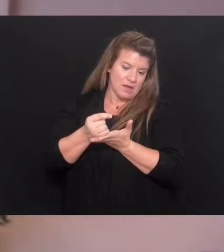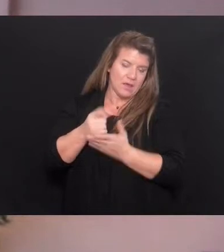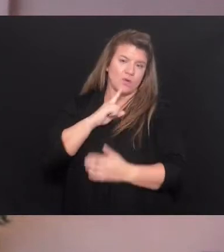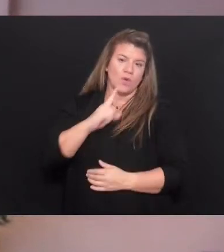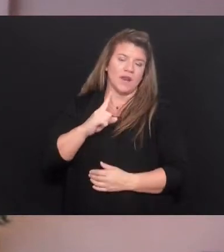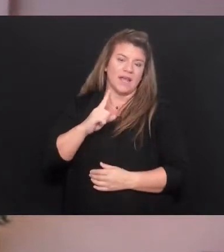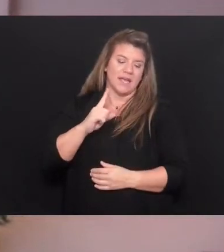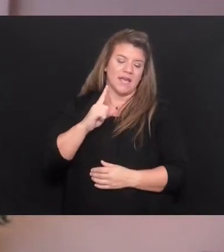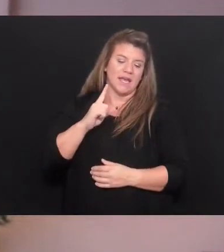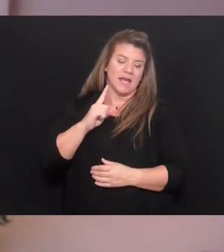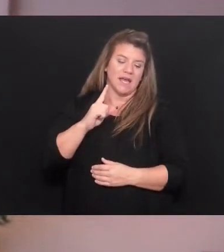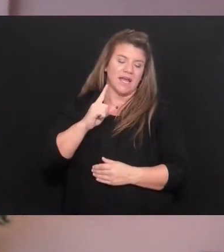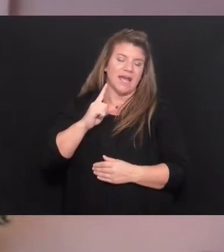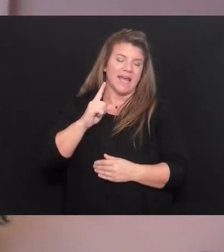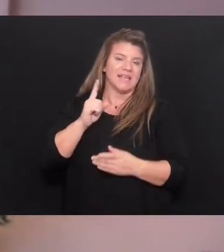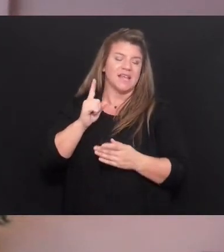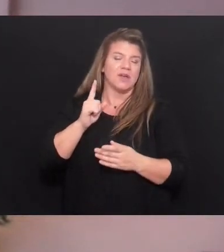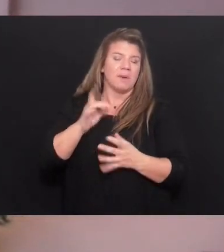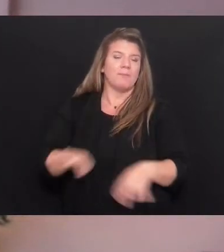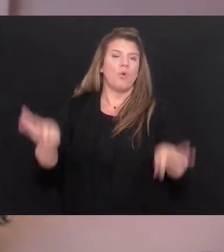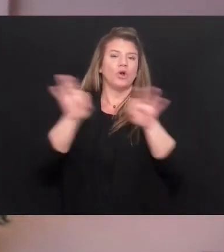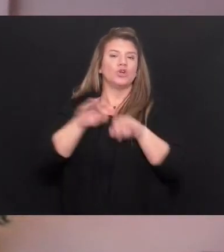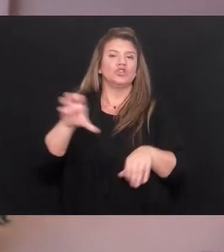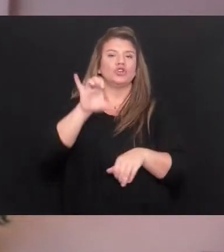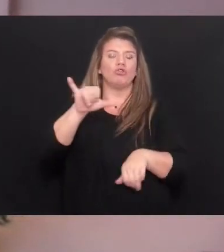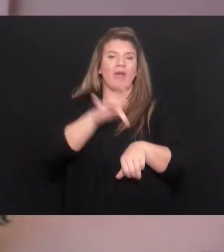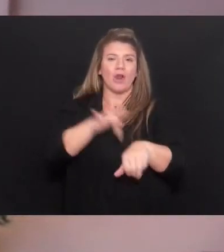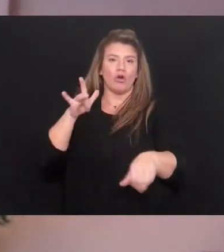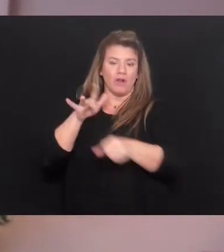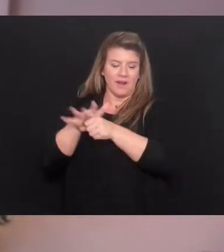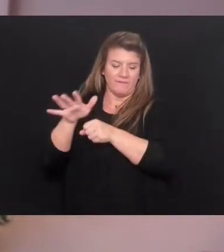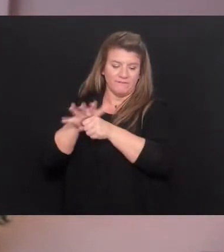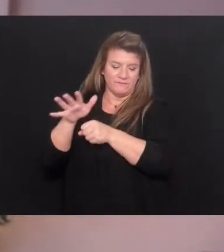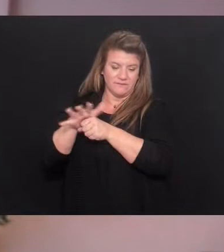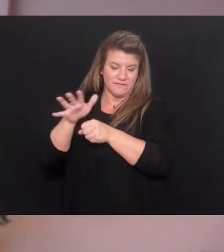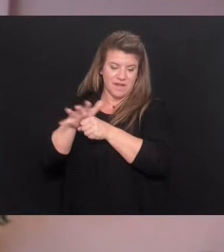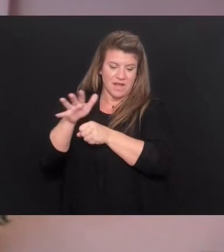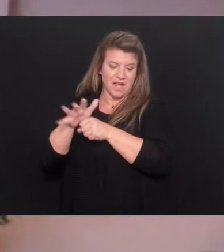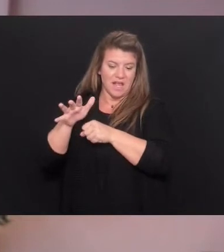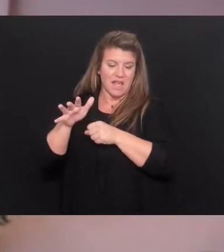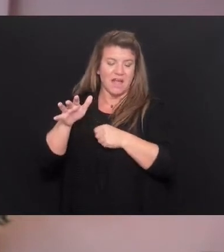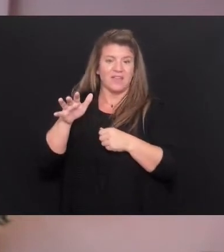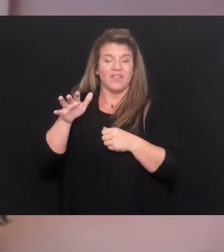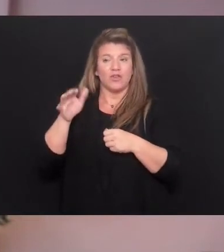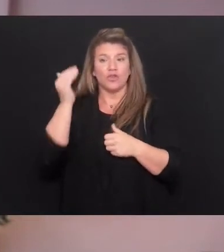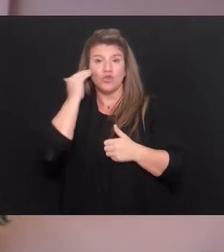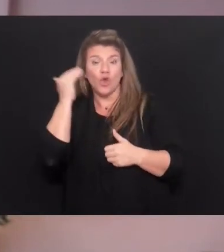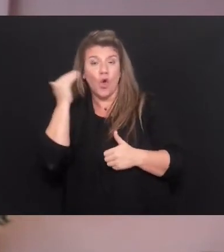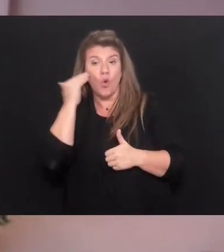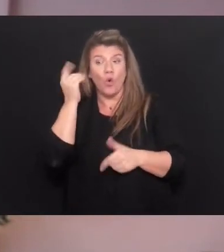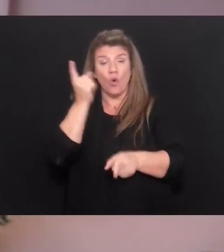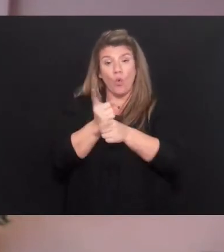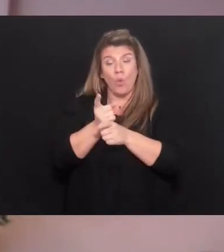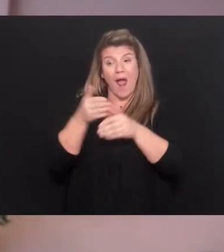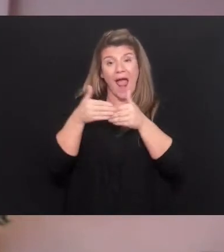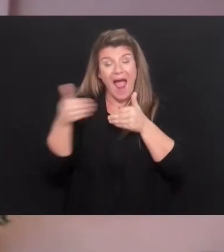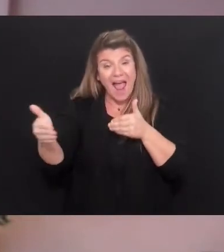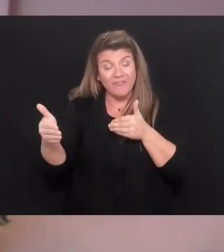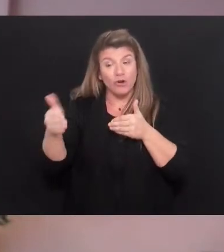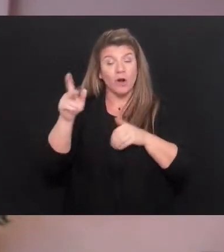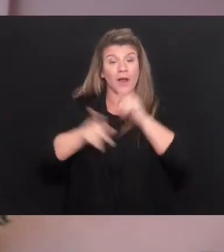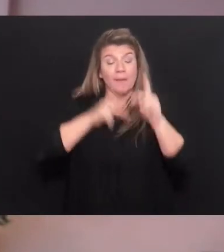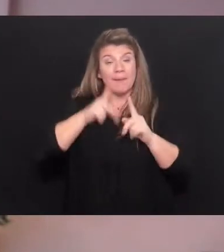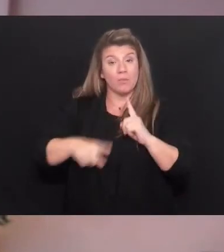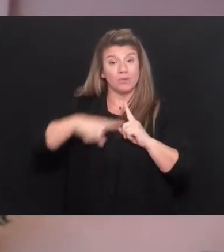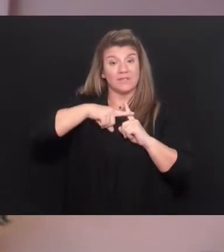need to be used early in the illness, either right after people test positive